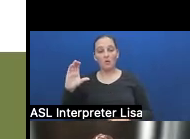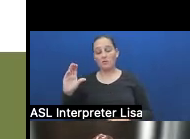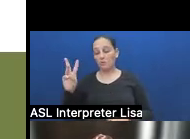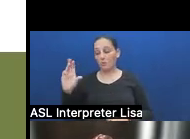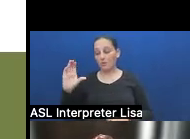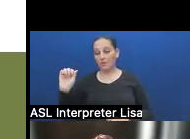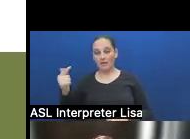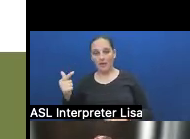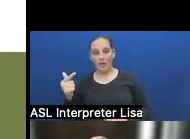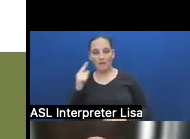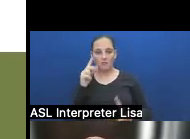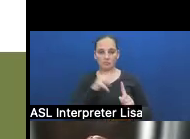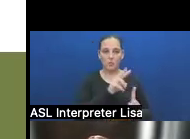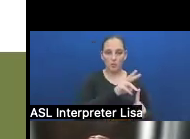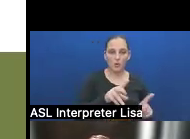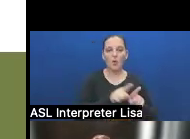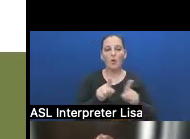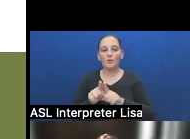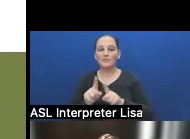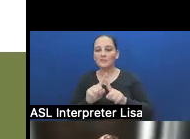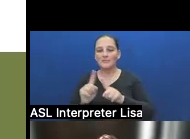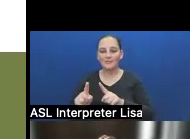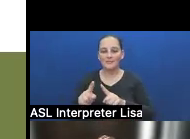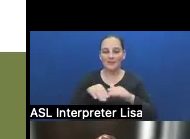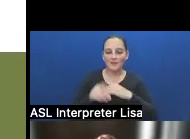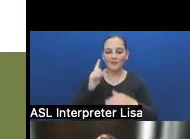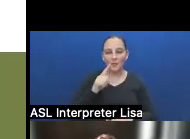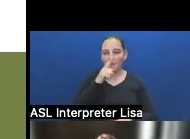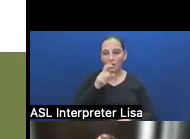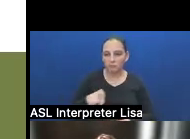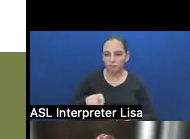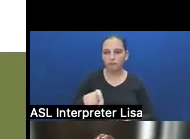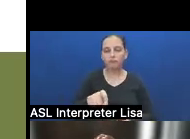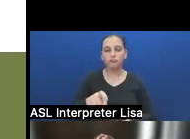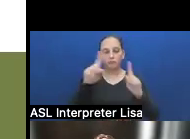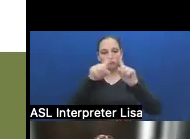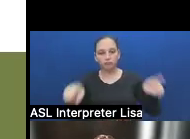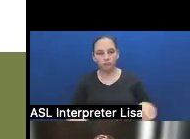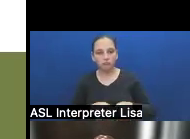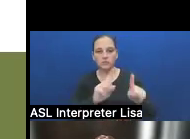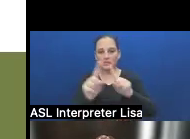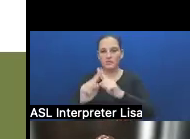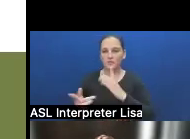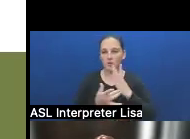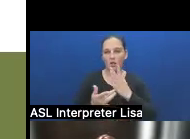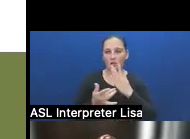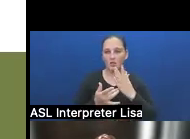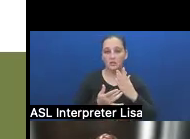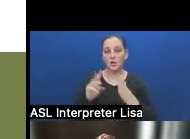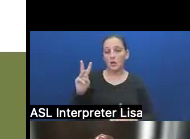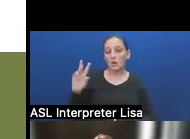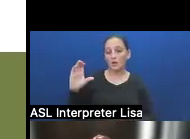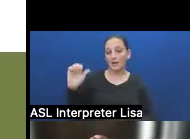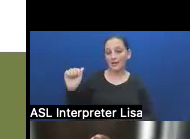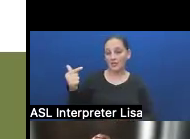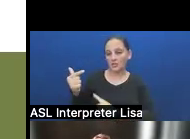for like accessibility of computer mice, monitors, and other technology. And WCAG only covers websites